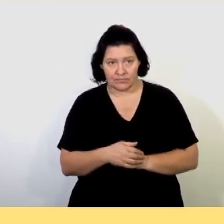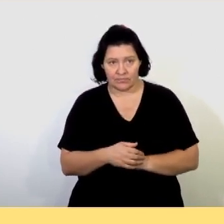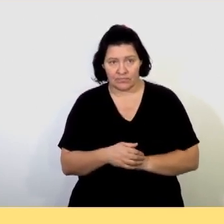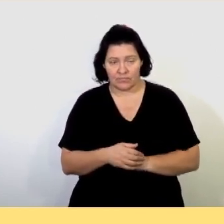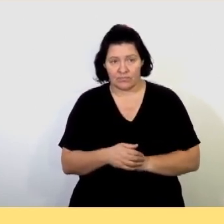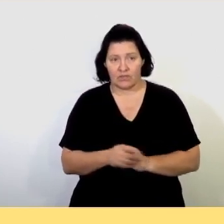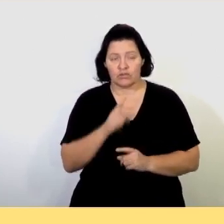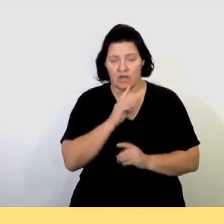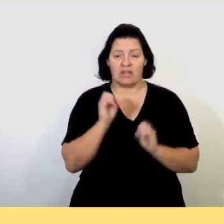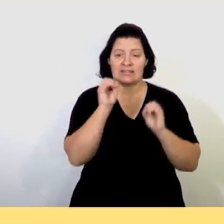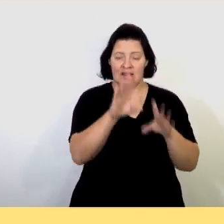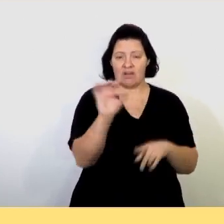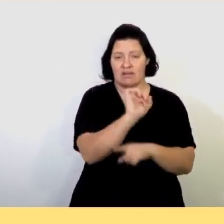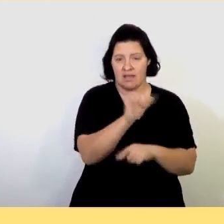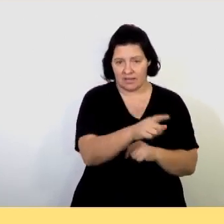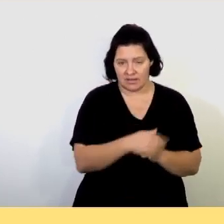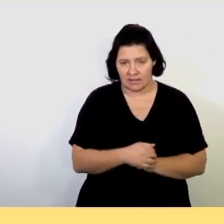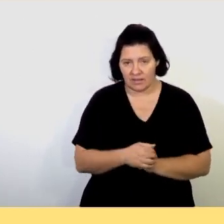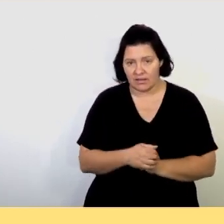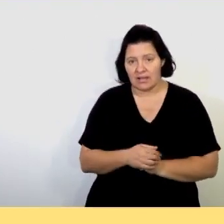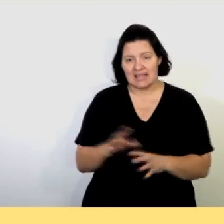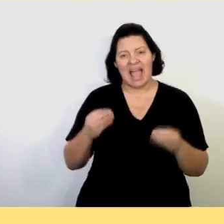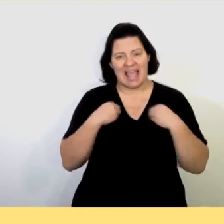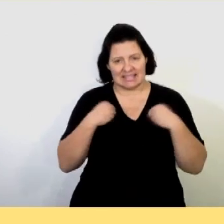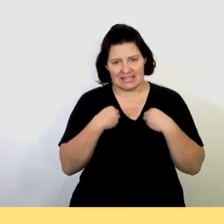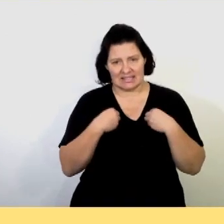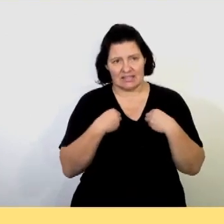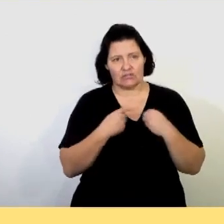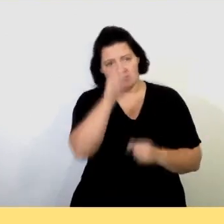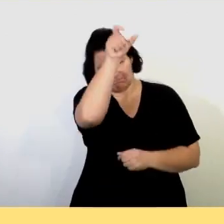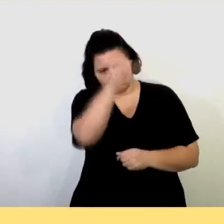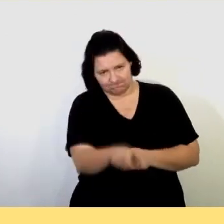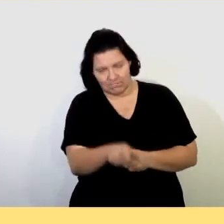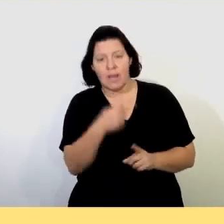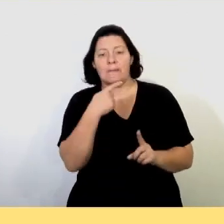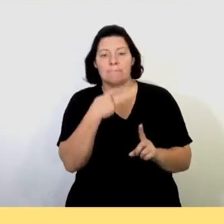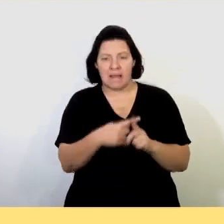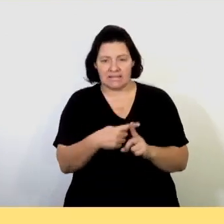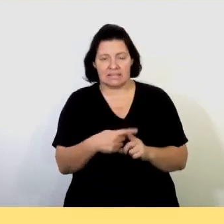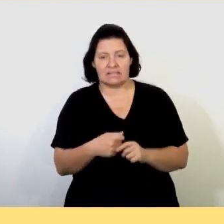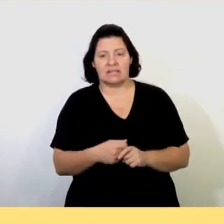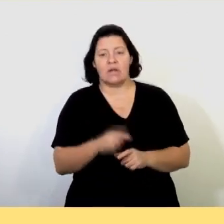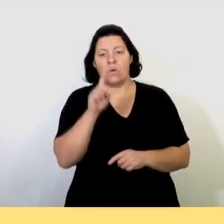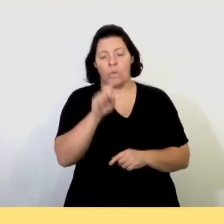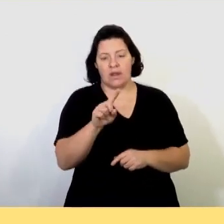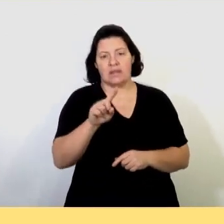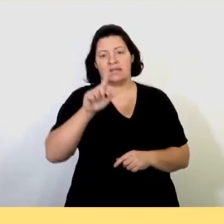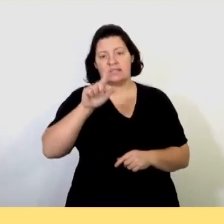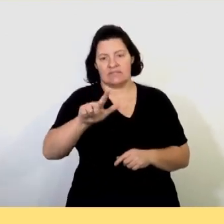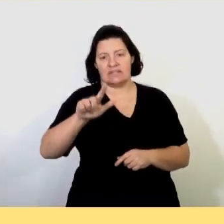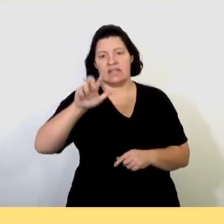So you have your delivery vehicles. This is an asset, so it comes here plus